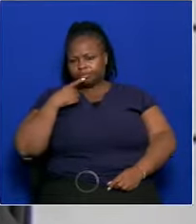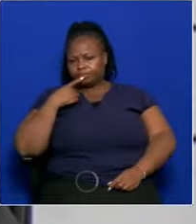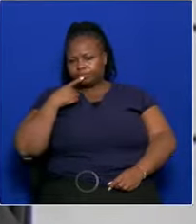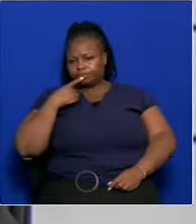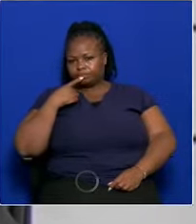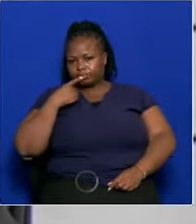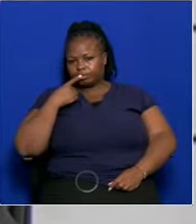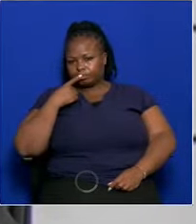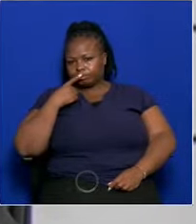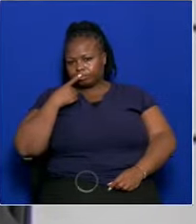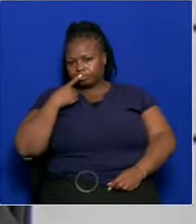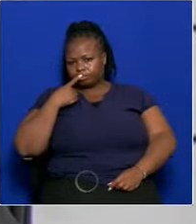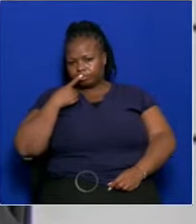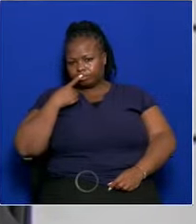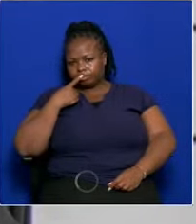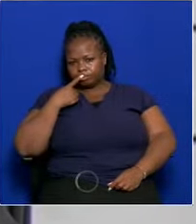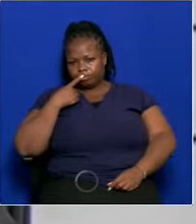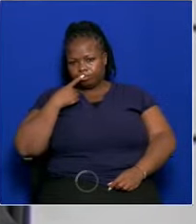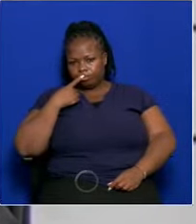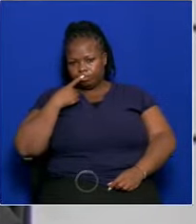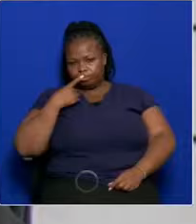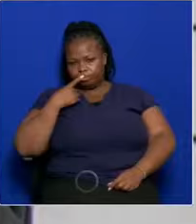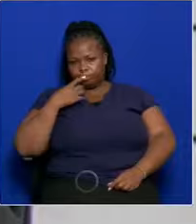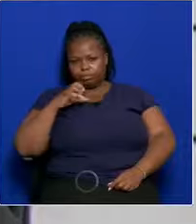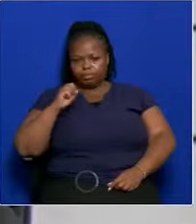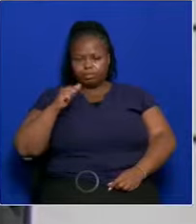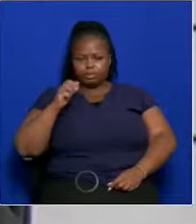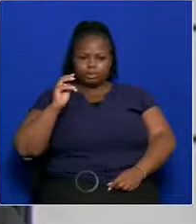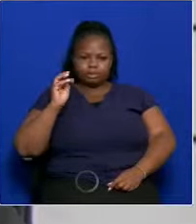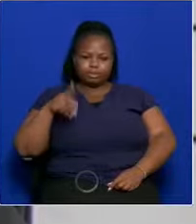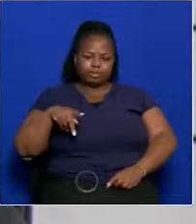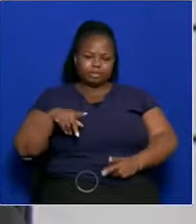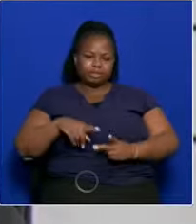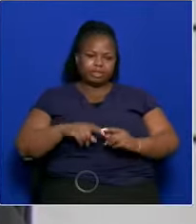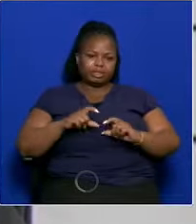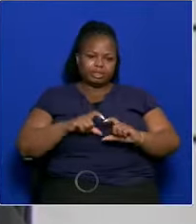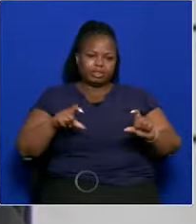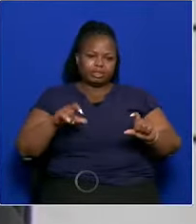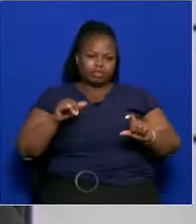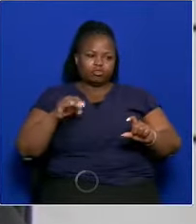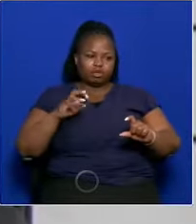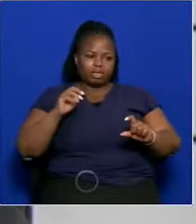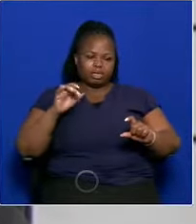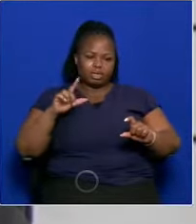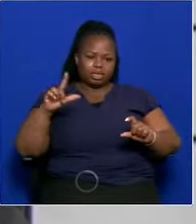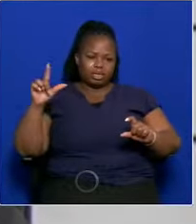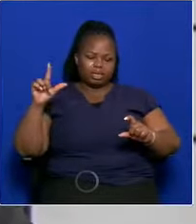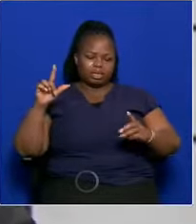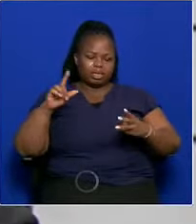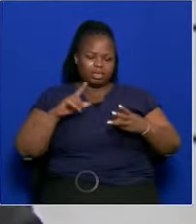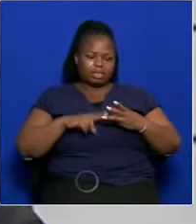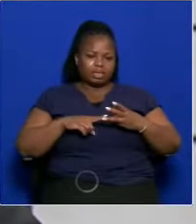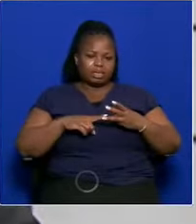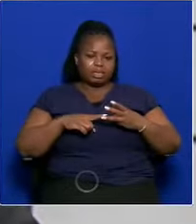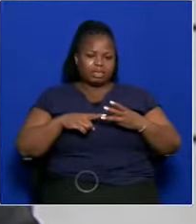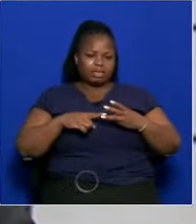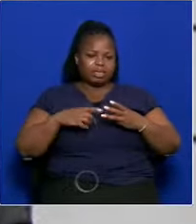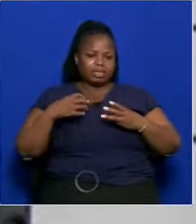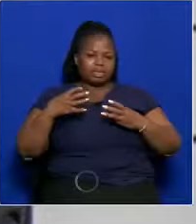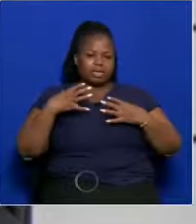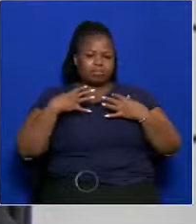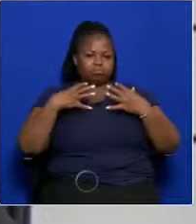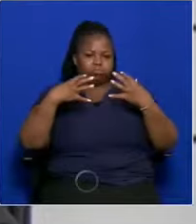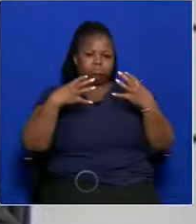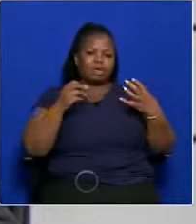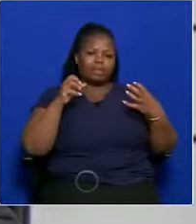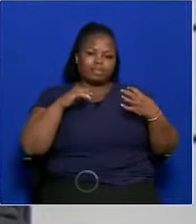the sump and the grill, and also the airbag at the side, on the roof.